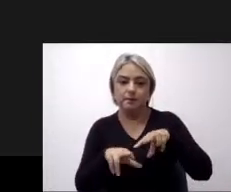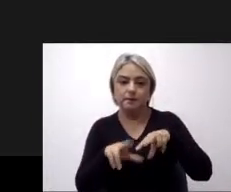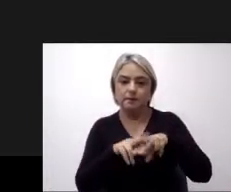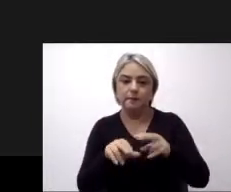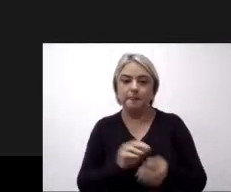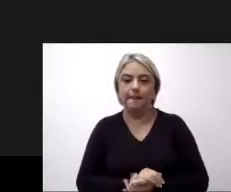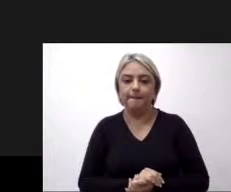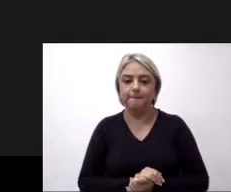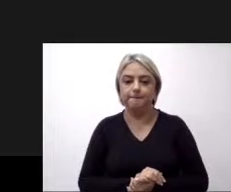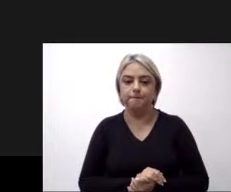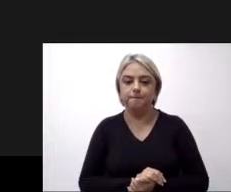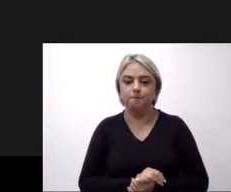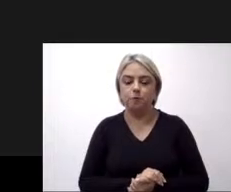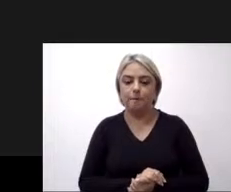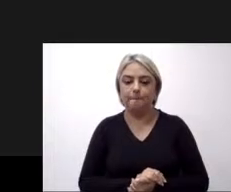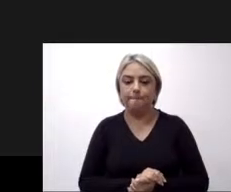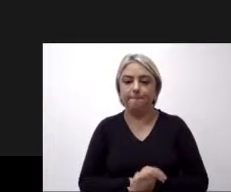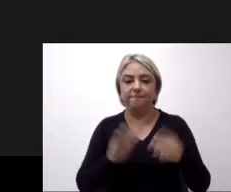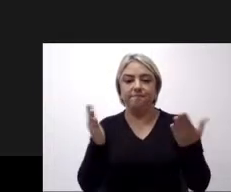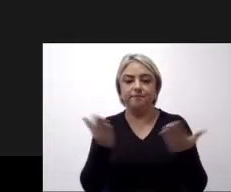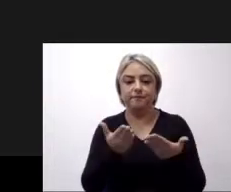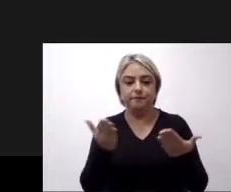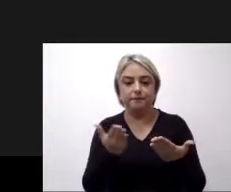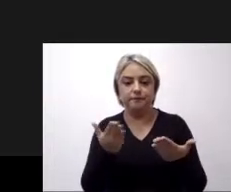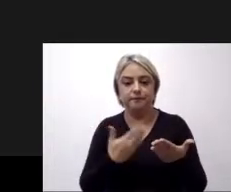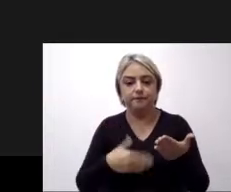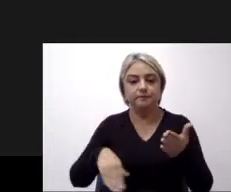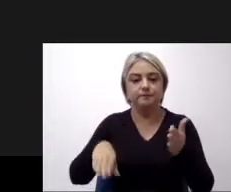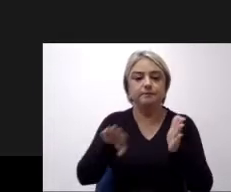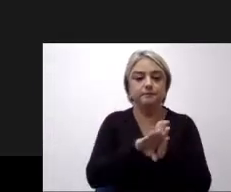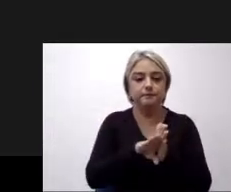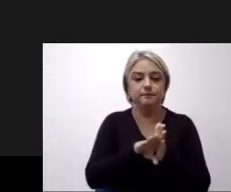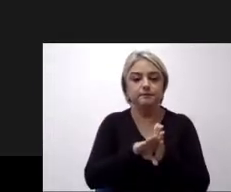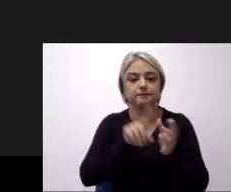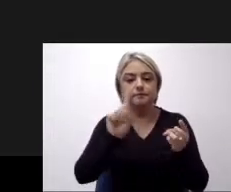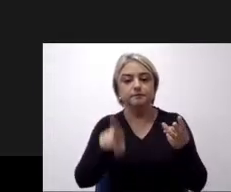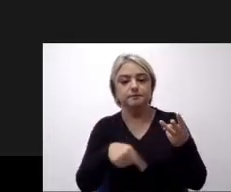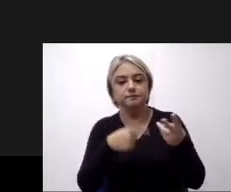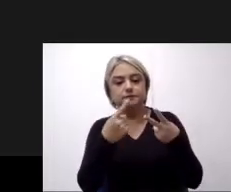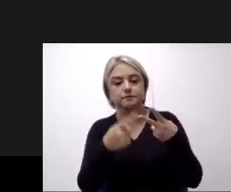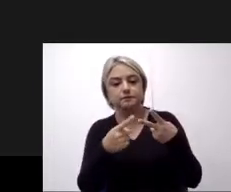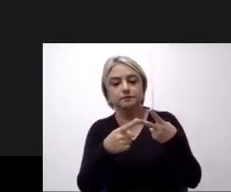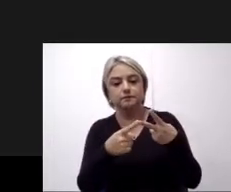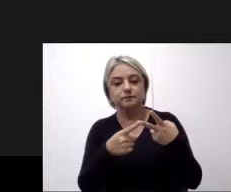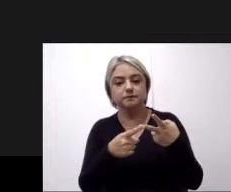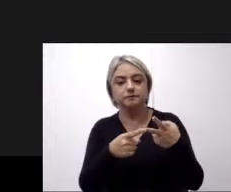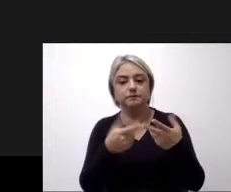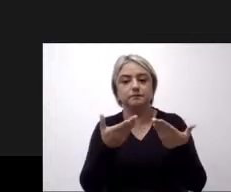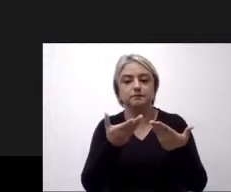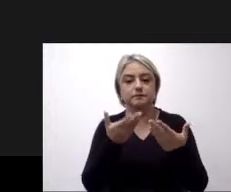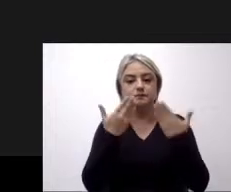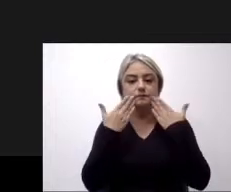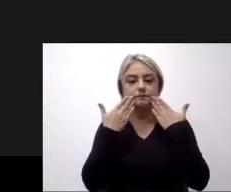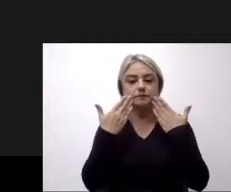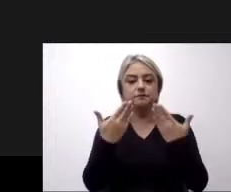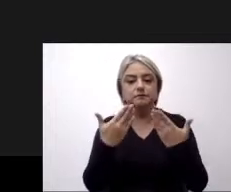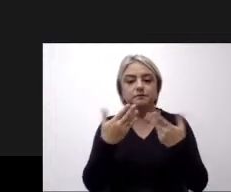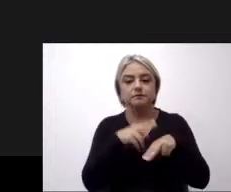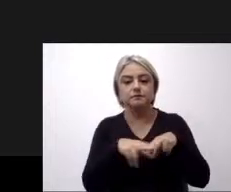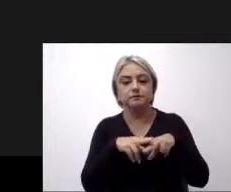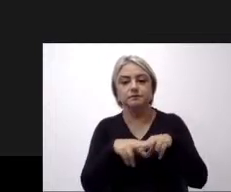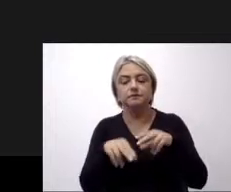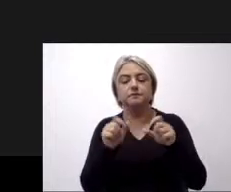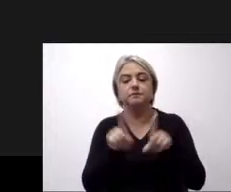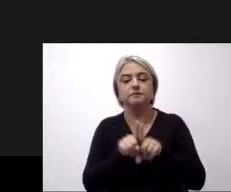I'm coming to my second point. I want to show that gender can also be a useful category